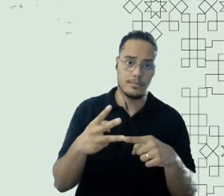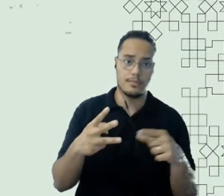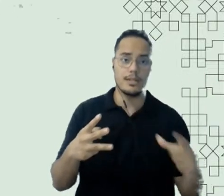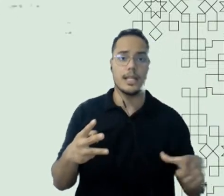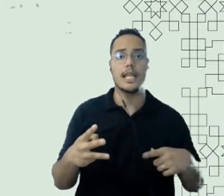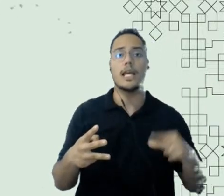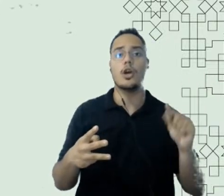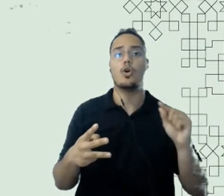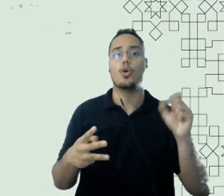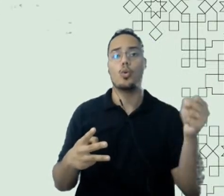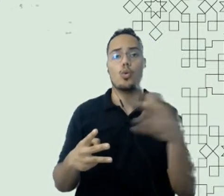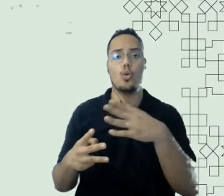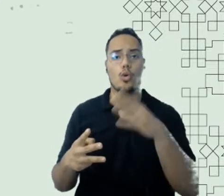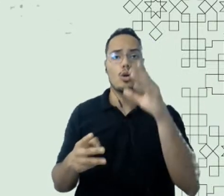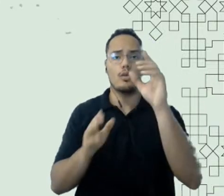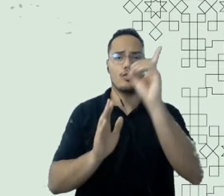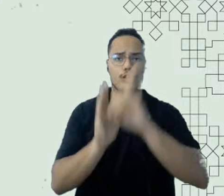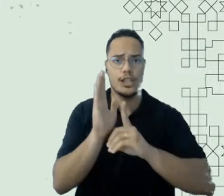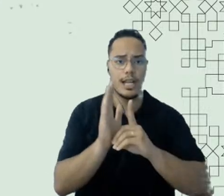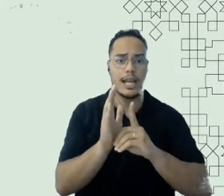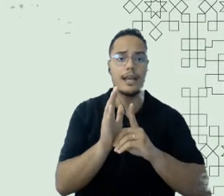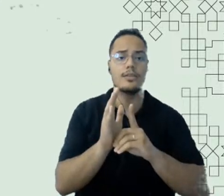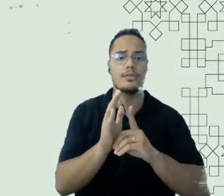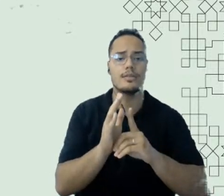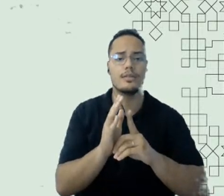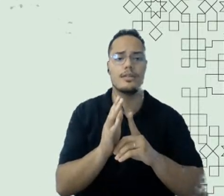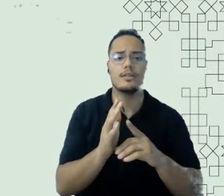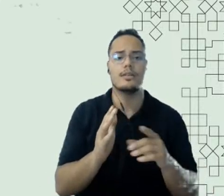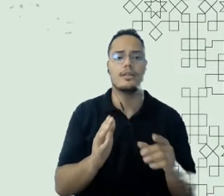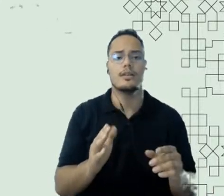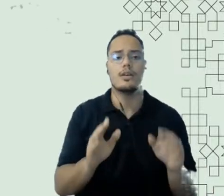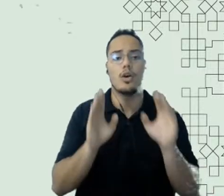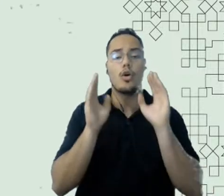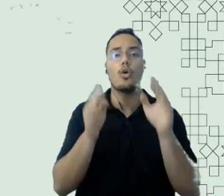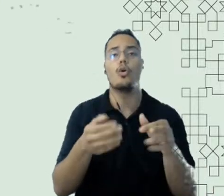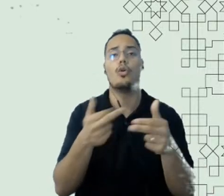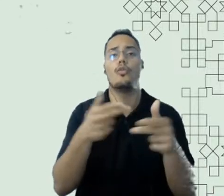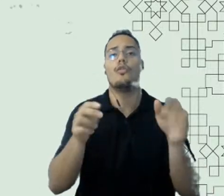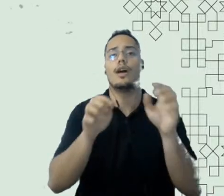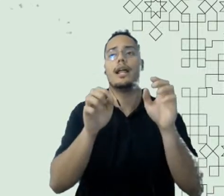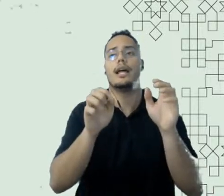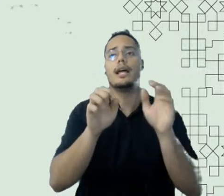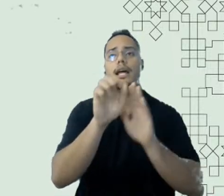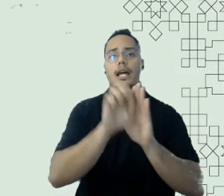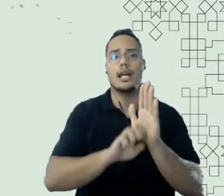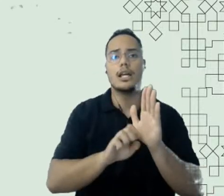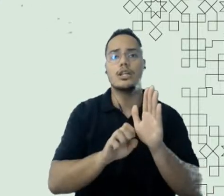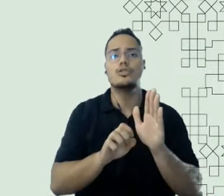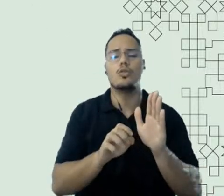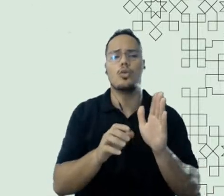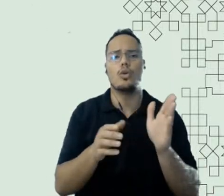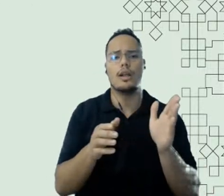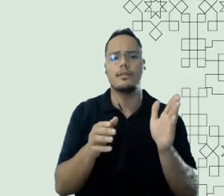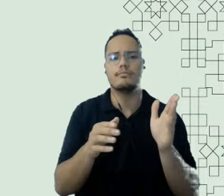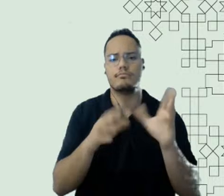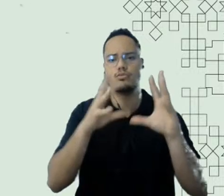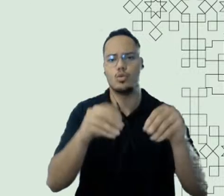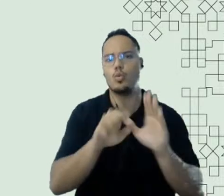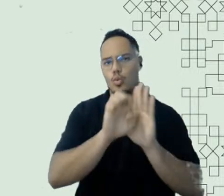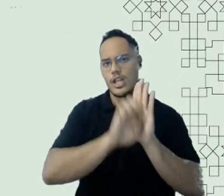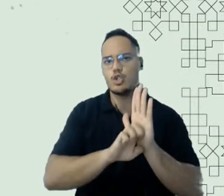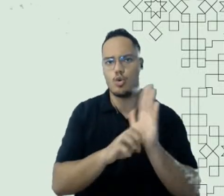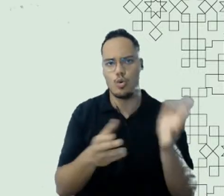against search engine mostly. It's not a copyright, it's a related right, neighboring right, that